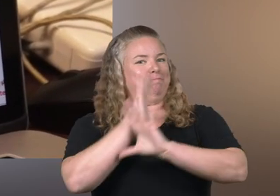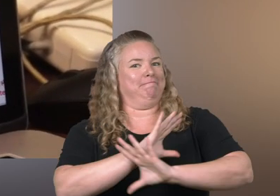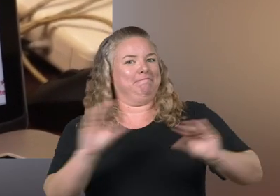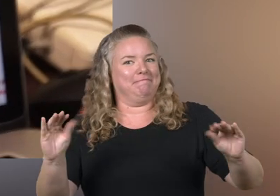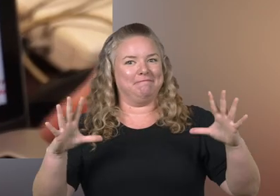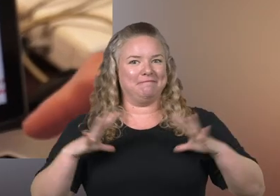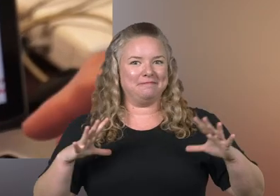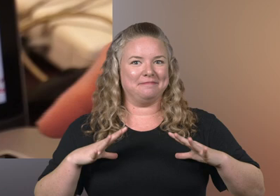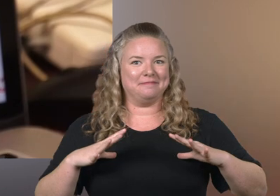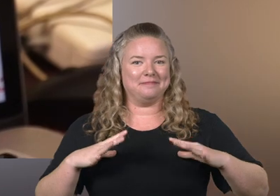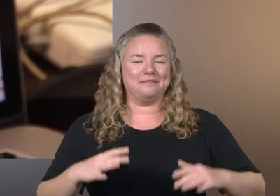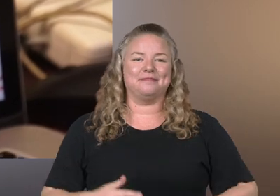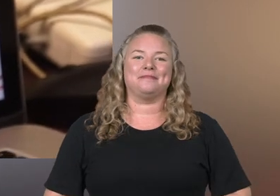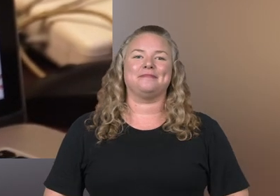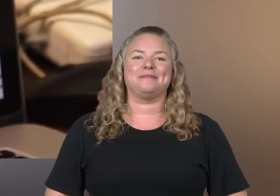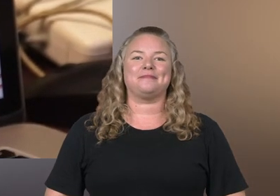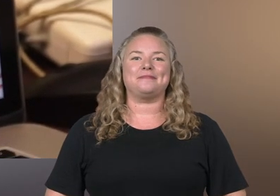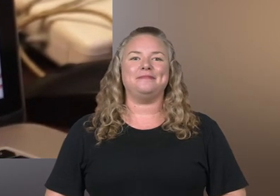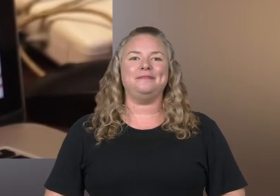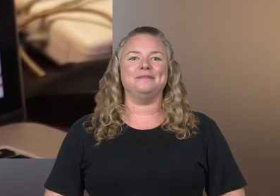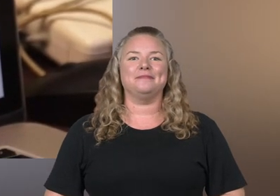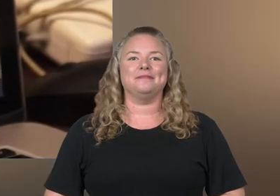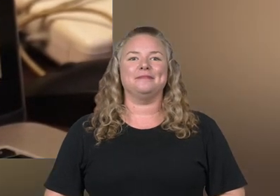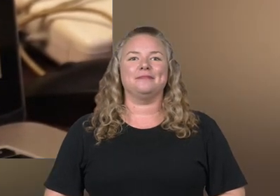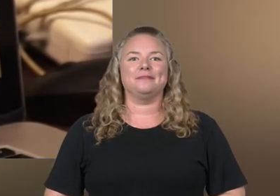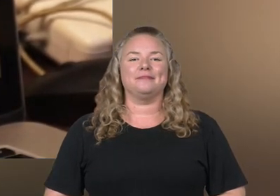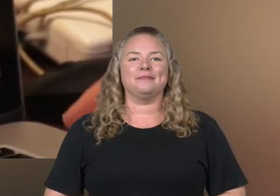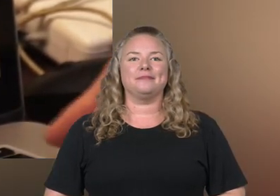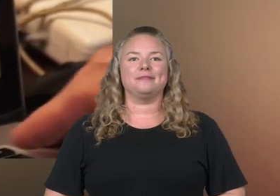Cannes. Ladies and gentlemen, Beefheart on the Beach.